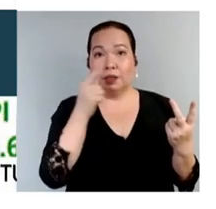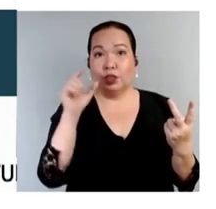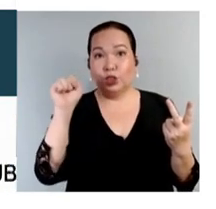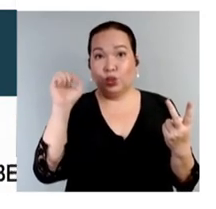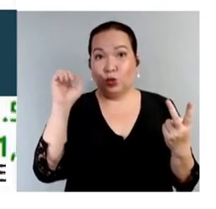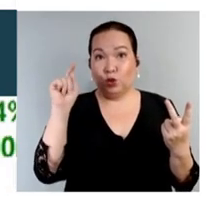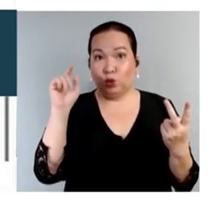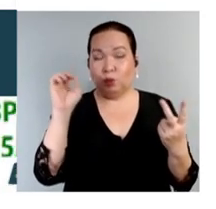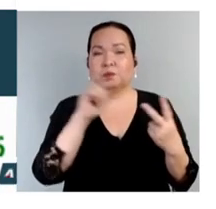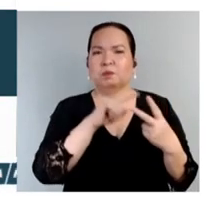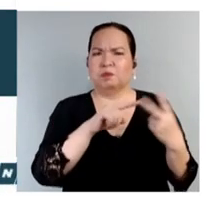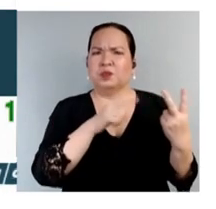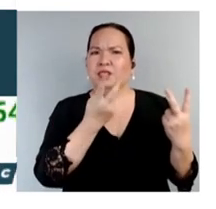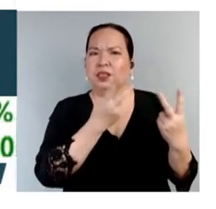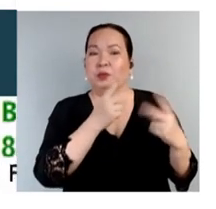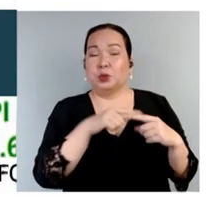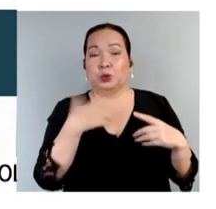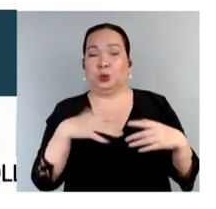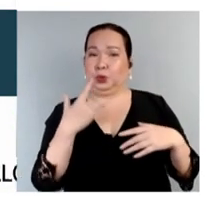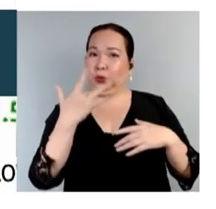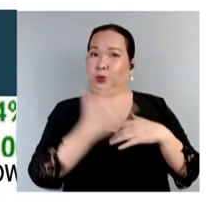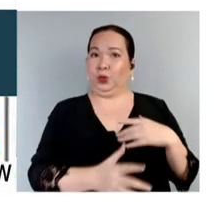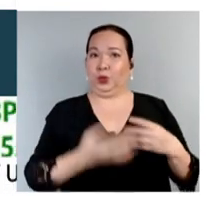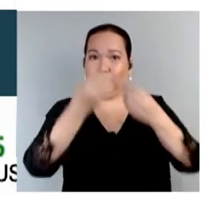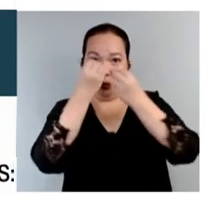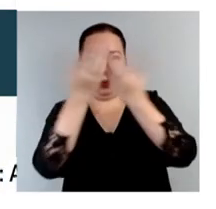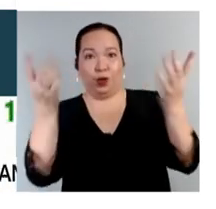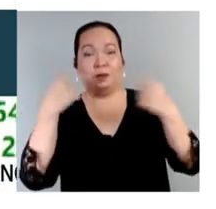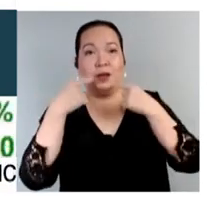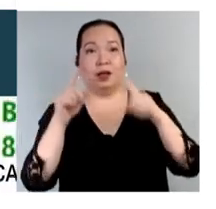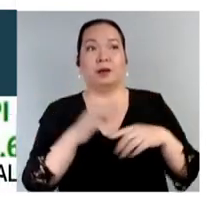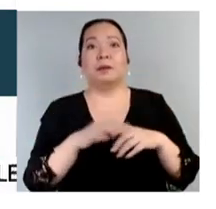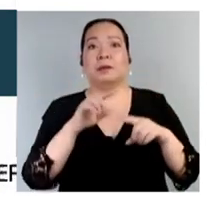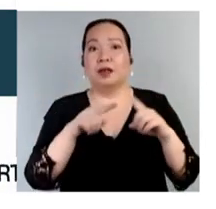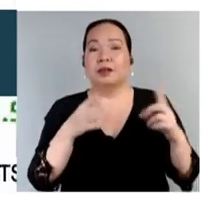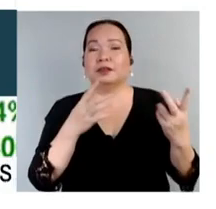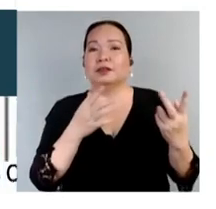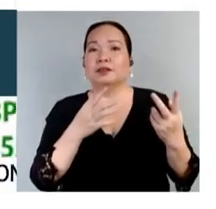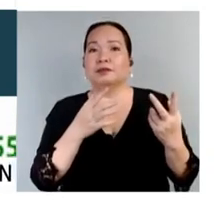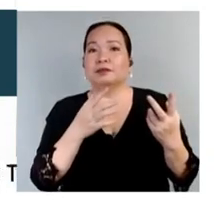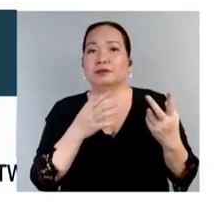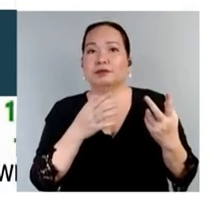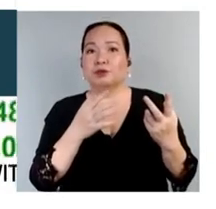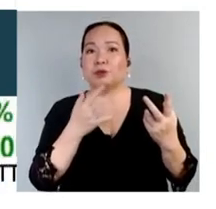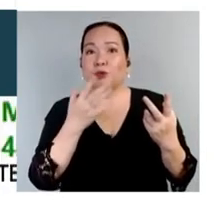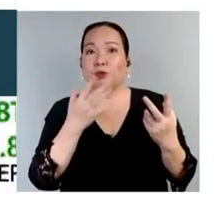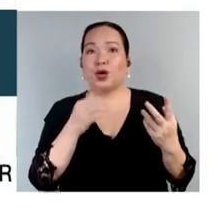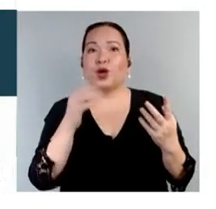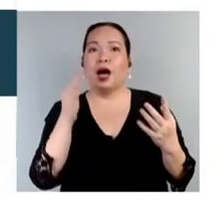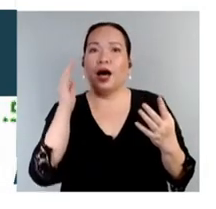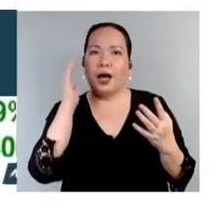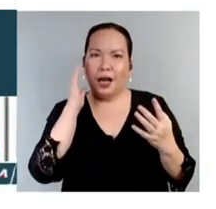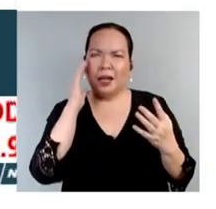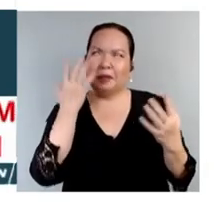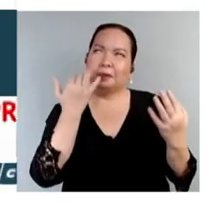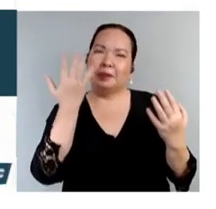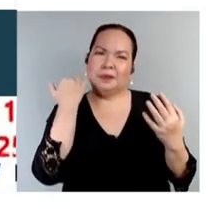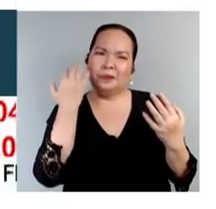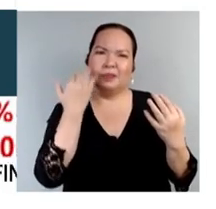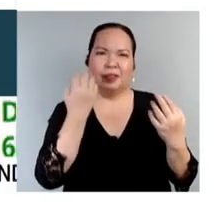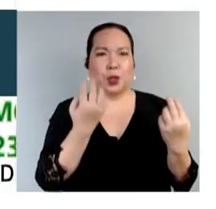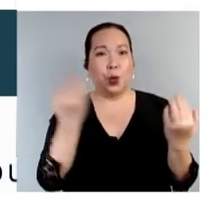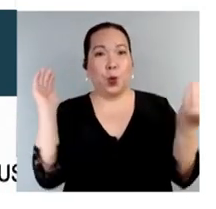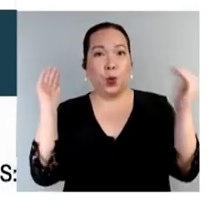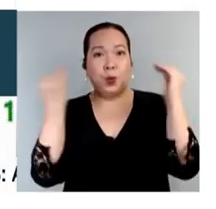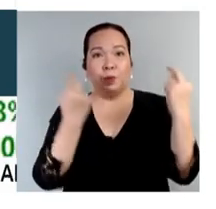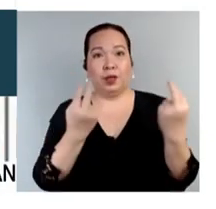has been quite early, precisely because the reference has always been in 2016 when